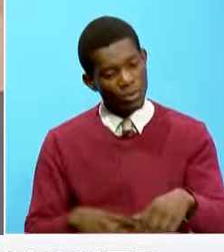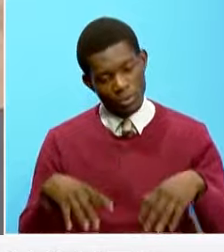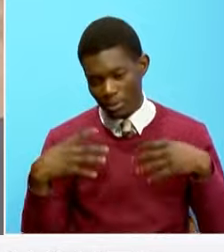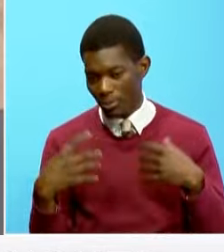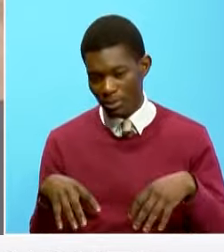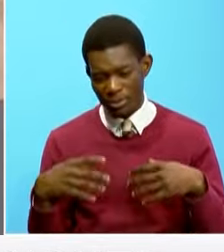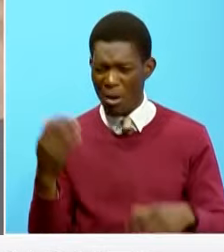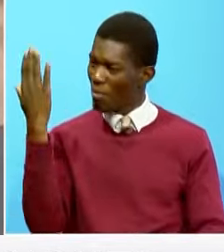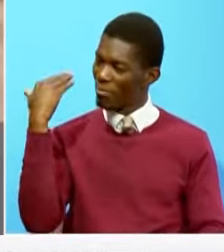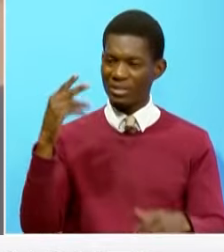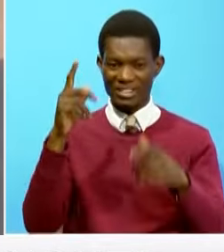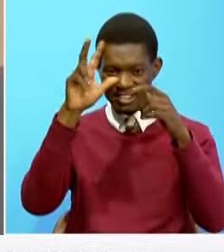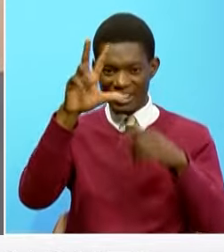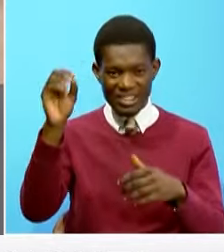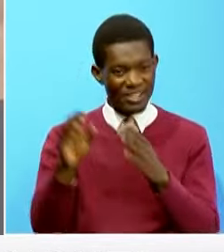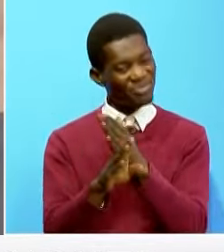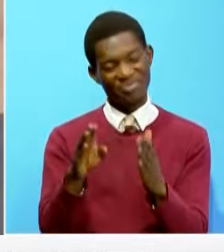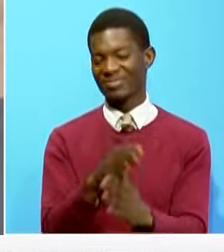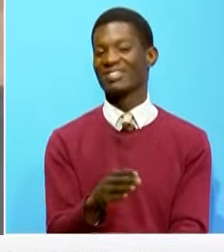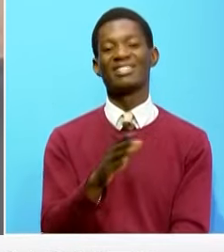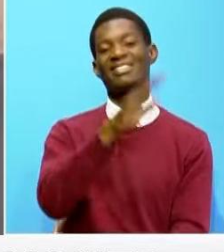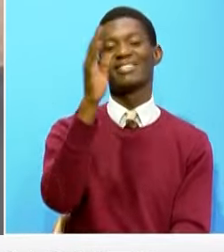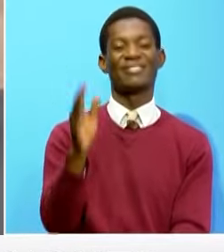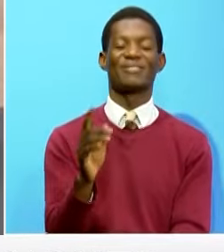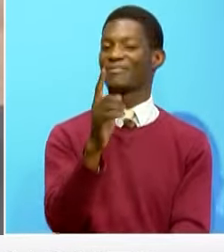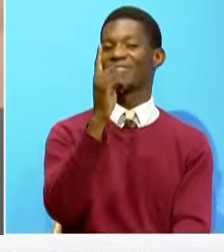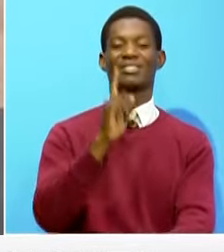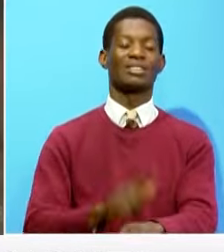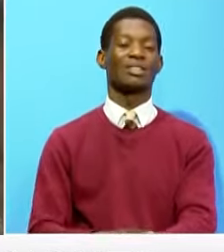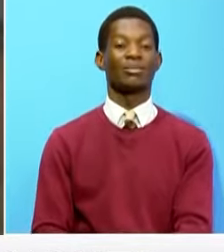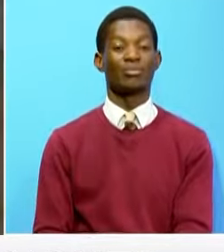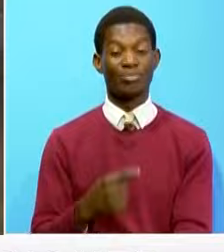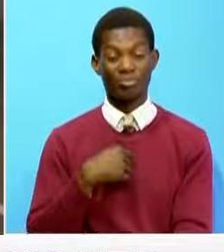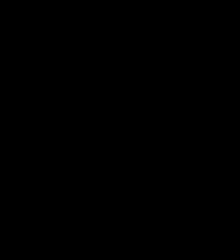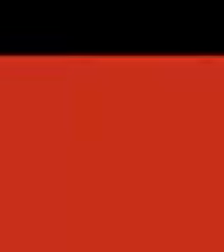Government commissions Lukulu and Solo Agro Bridges.